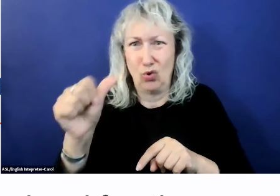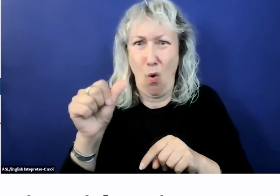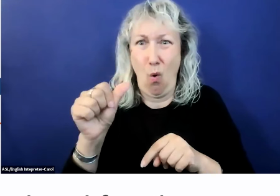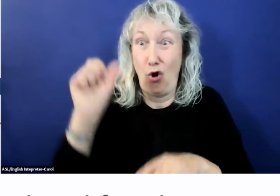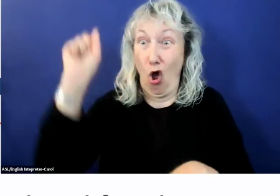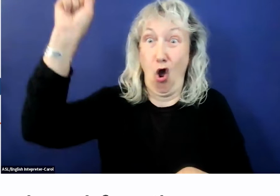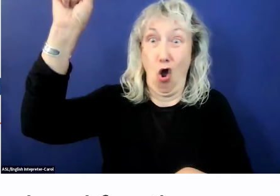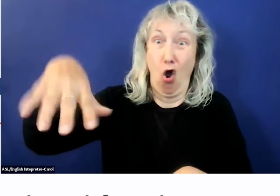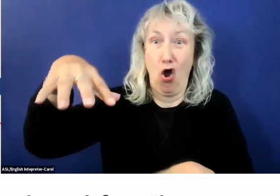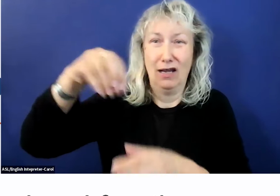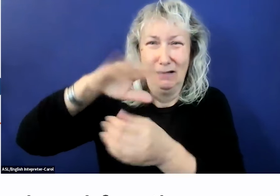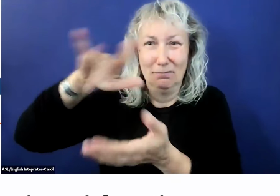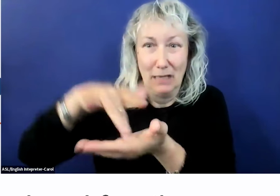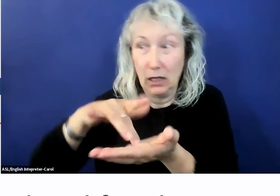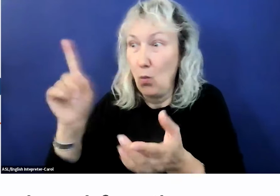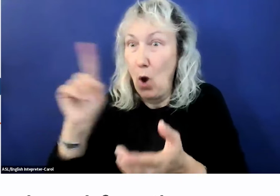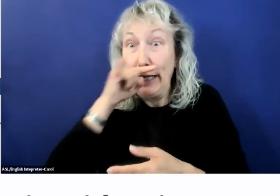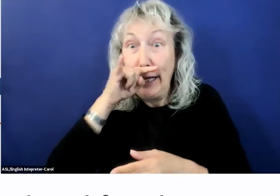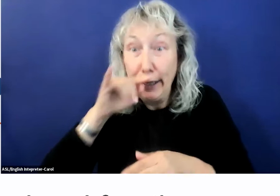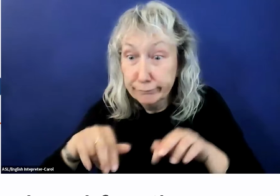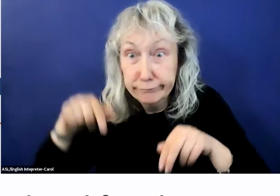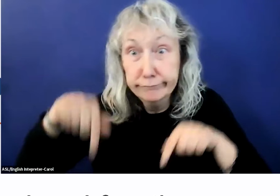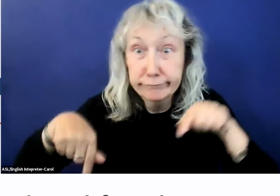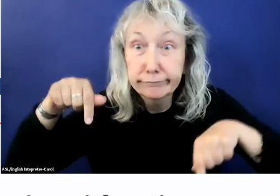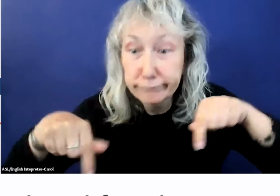access those medications stored in the bag.